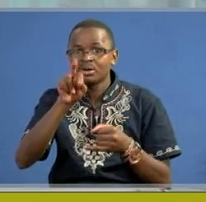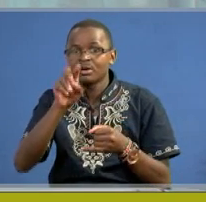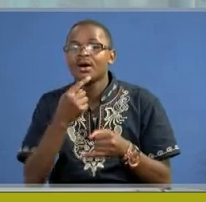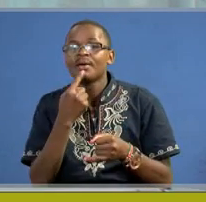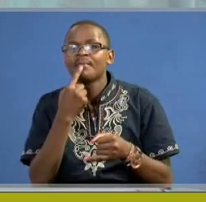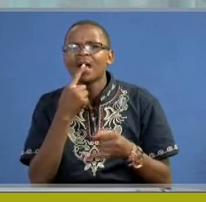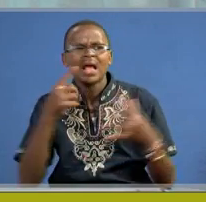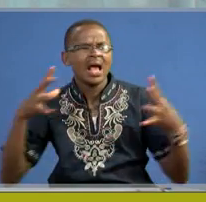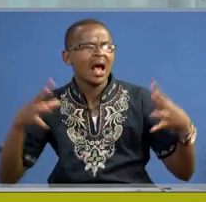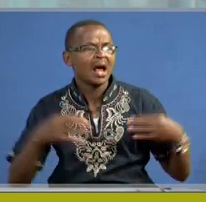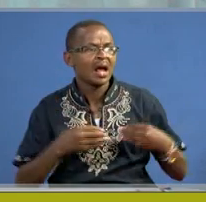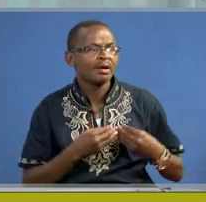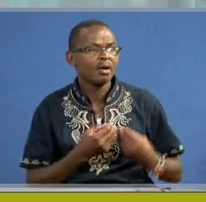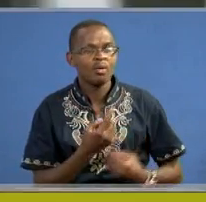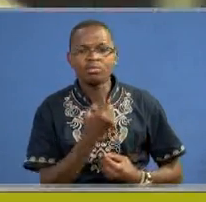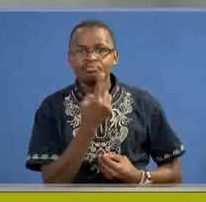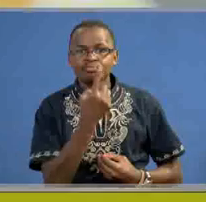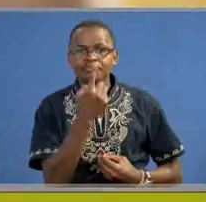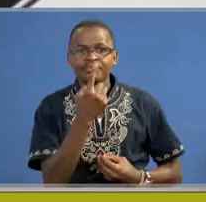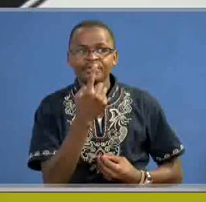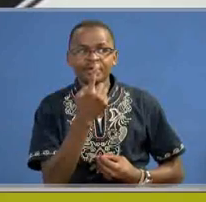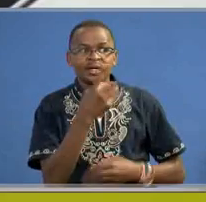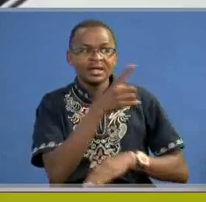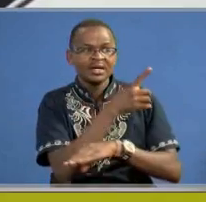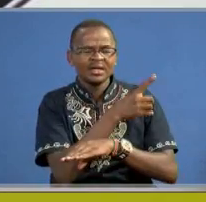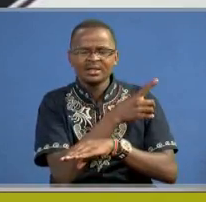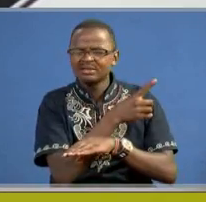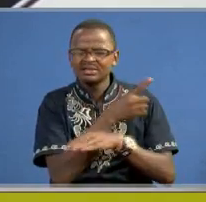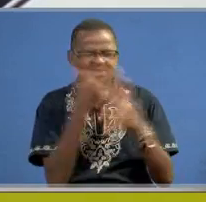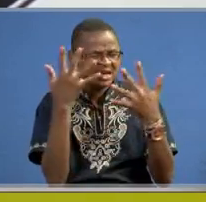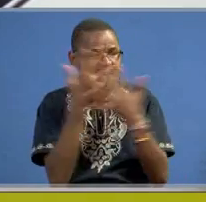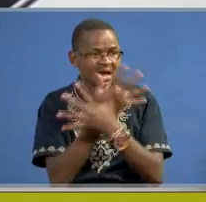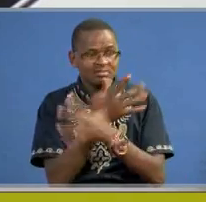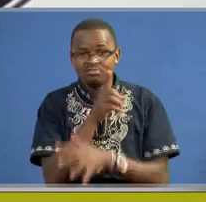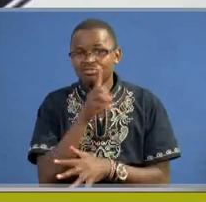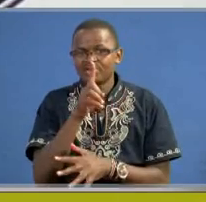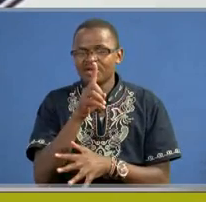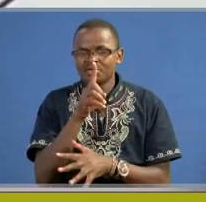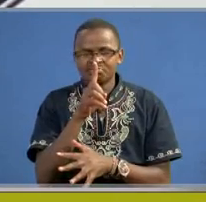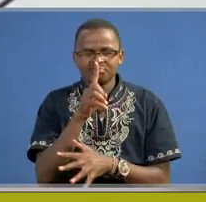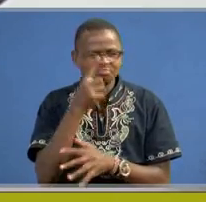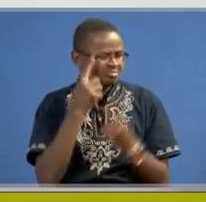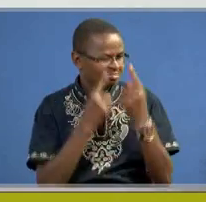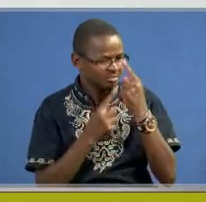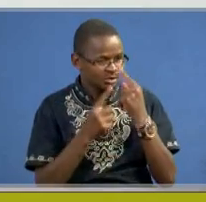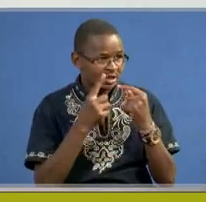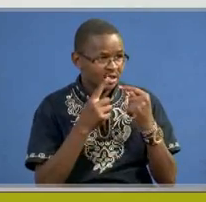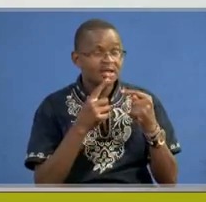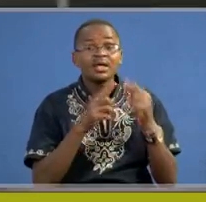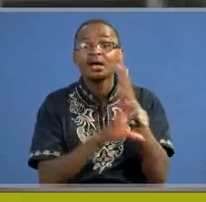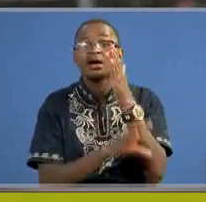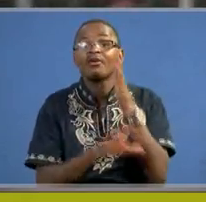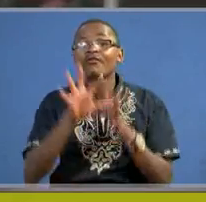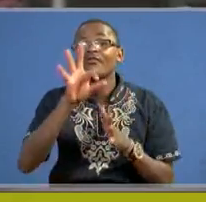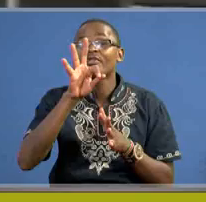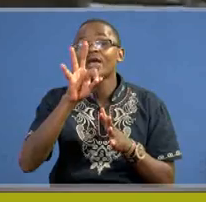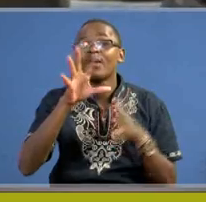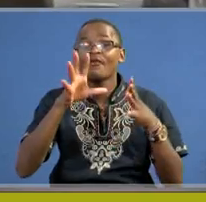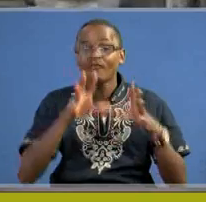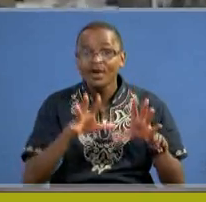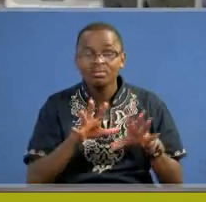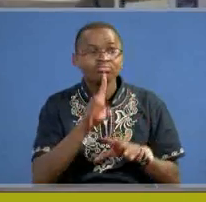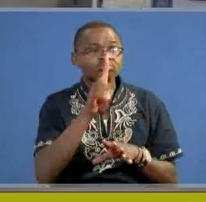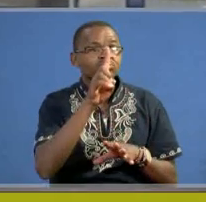today Shambala Hilo who ammonia web we're sick we Ibiza name is AD yeah whose única ticket a yellow one oh mama Tatooine Aman Aman